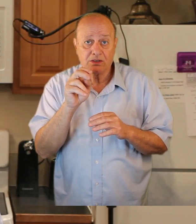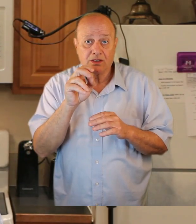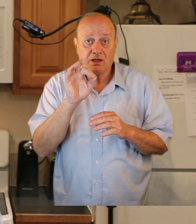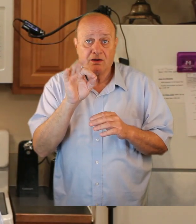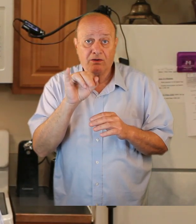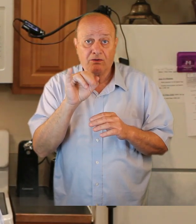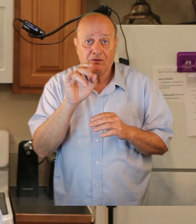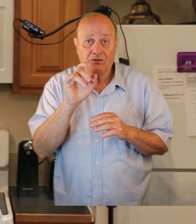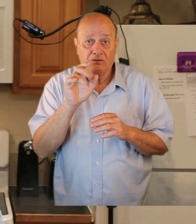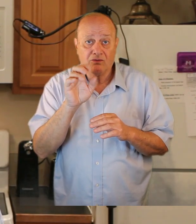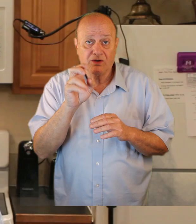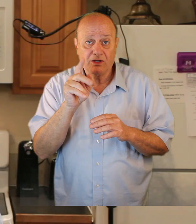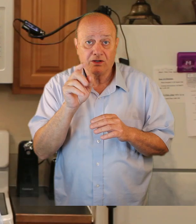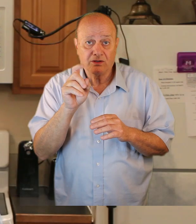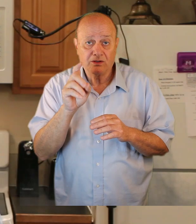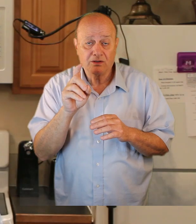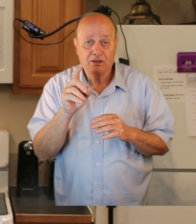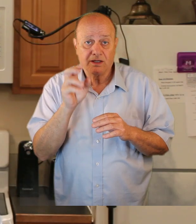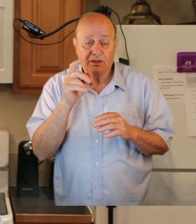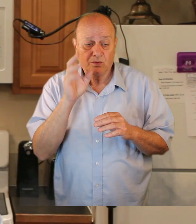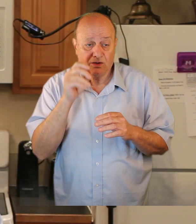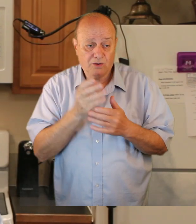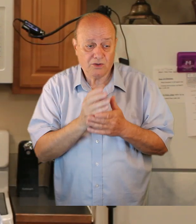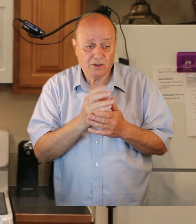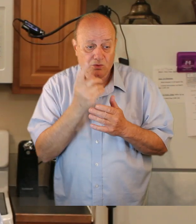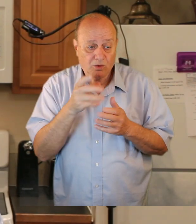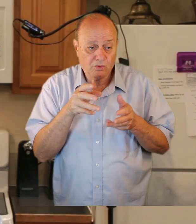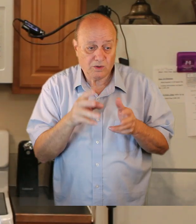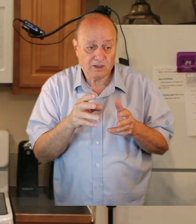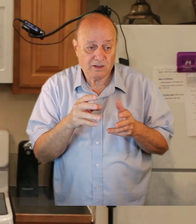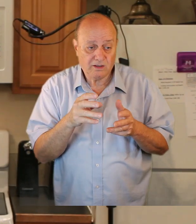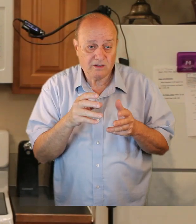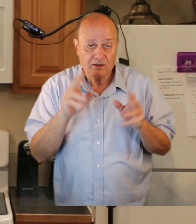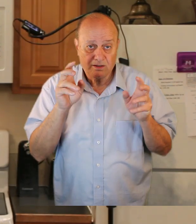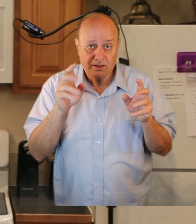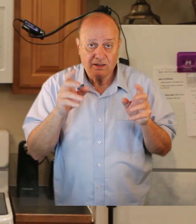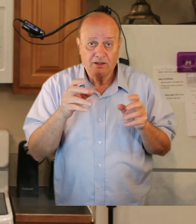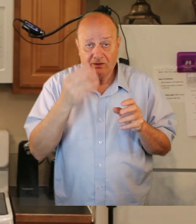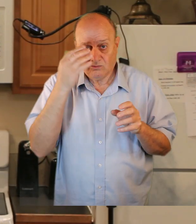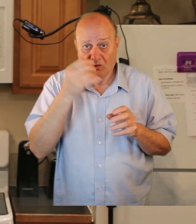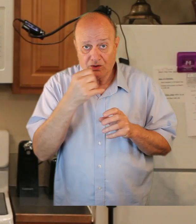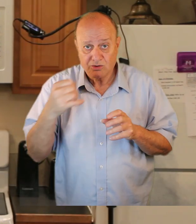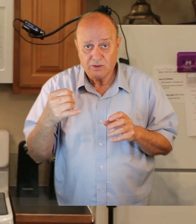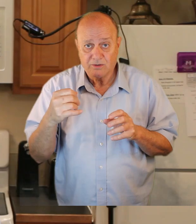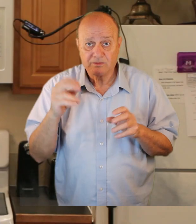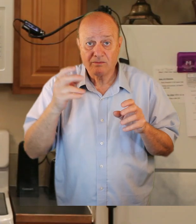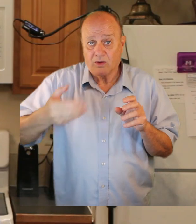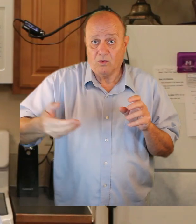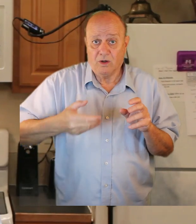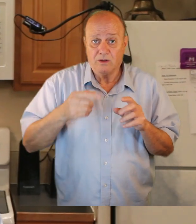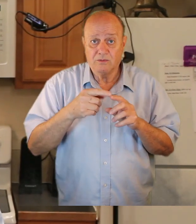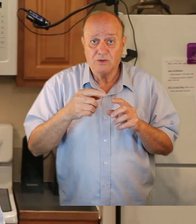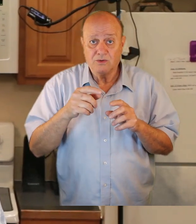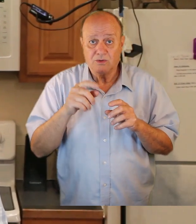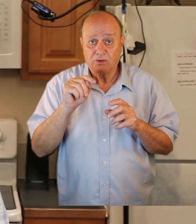shrimp, and we're going to cook it Thai style, or at least one style. We'll be using Welcome to Thailand blend.